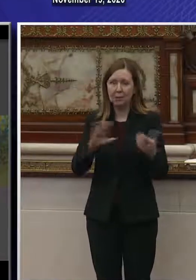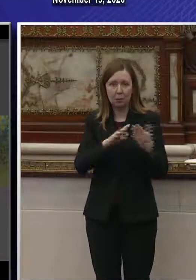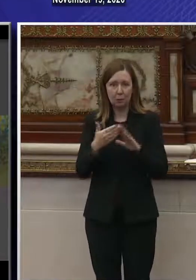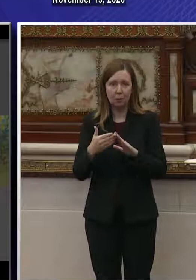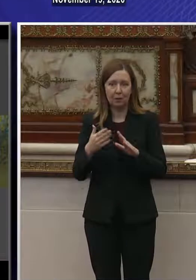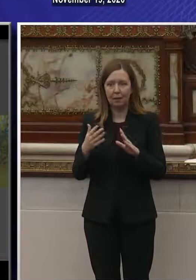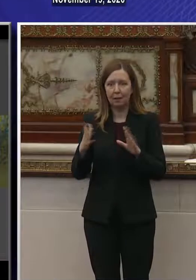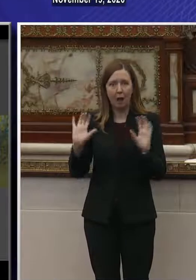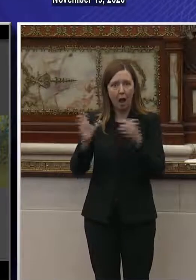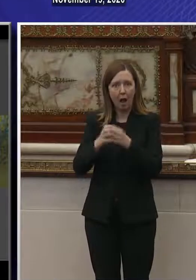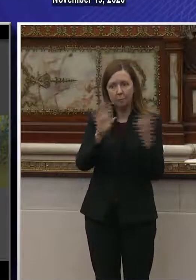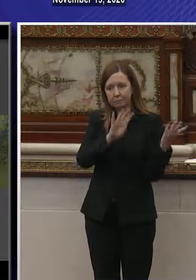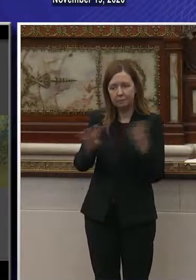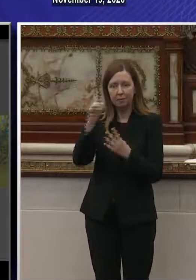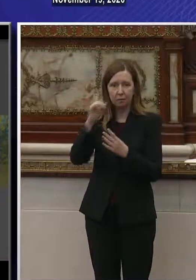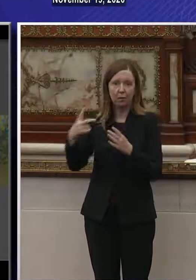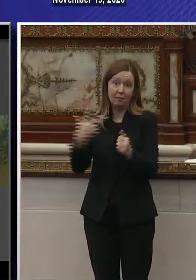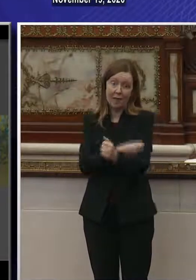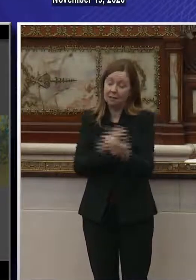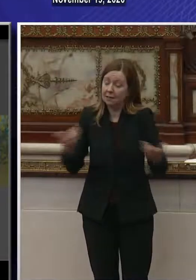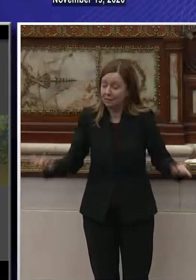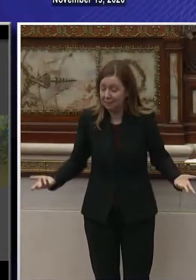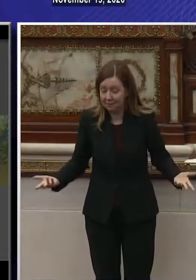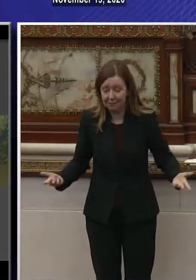community hubs for vaccinations,